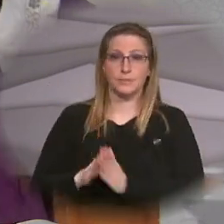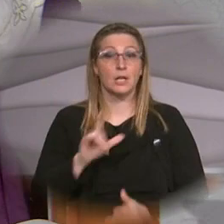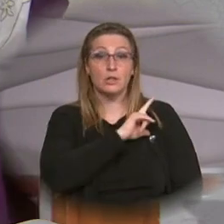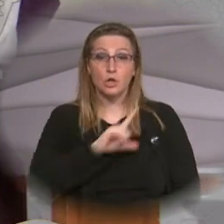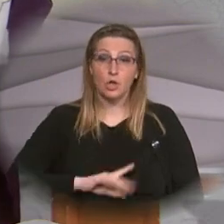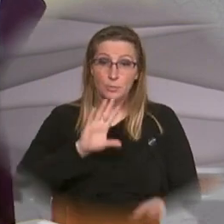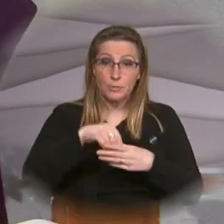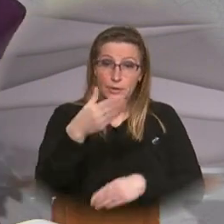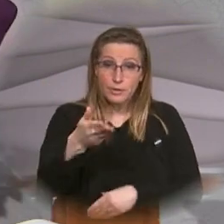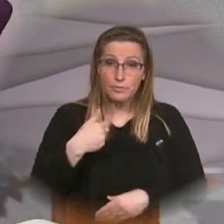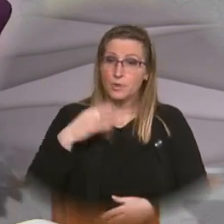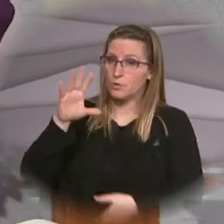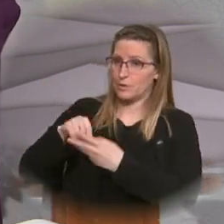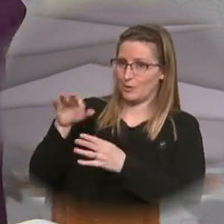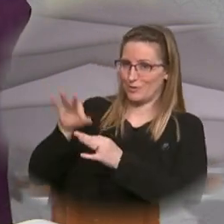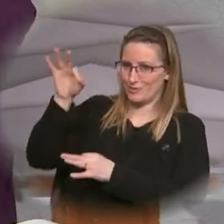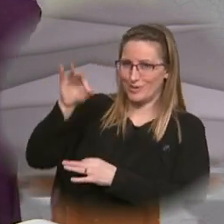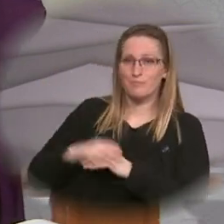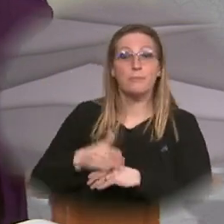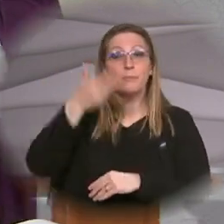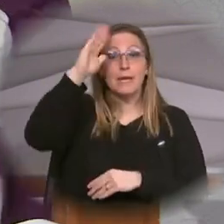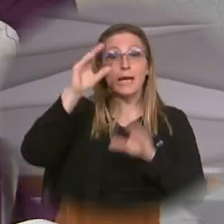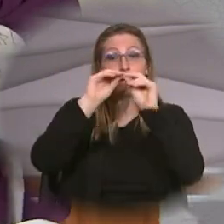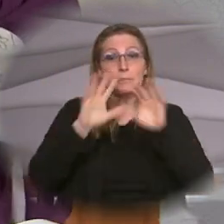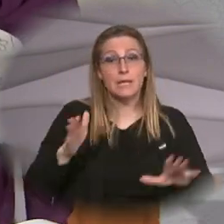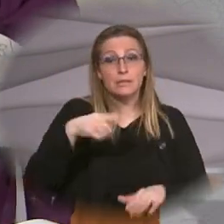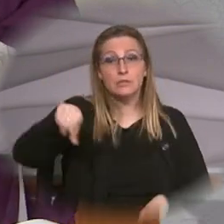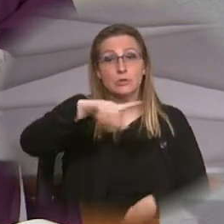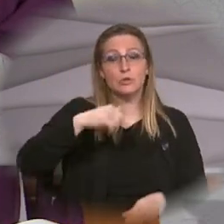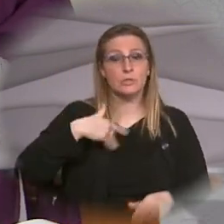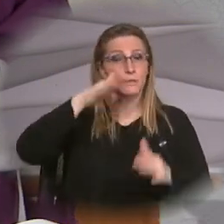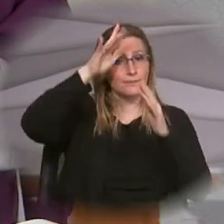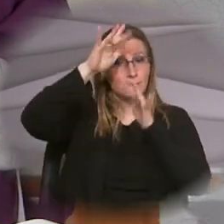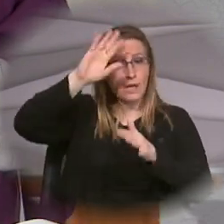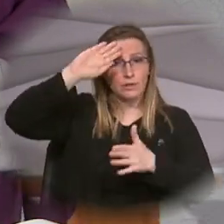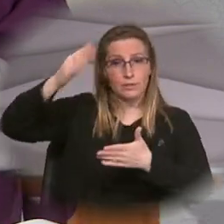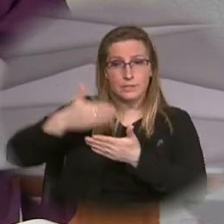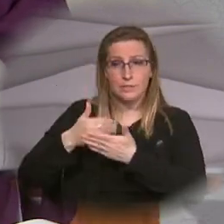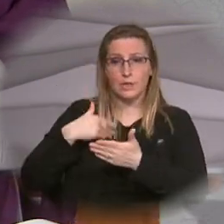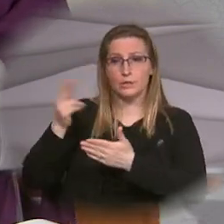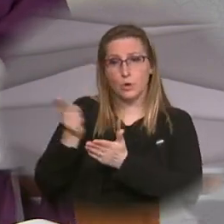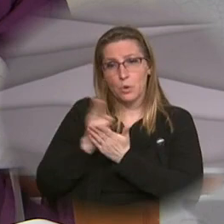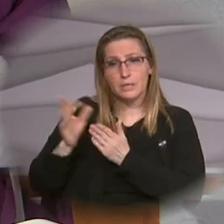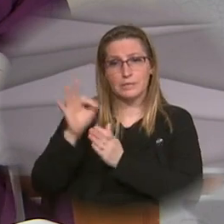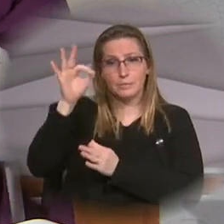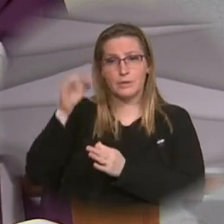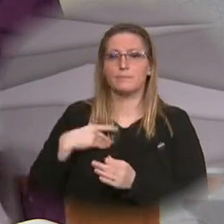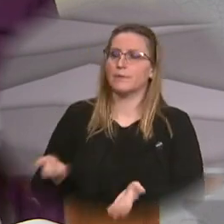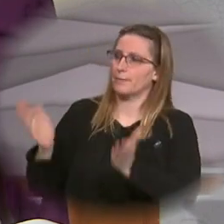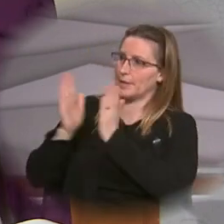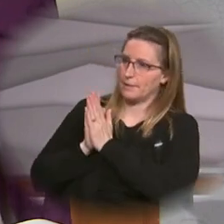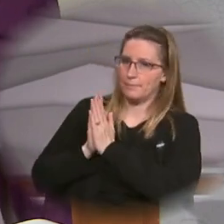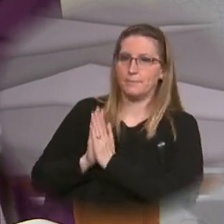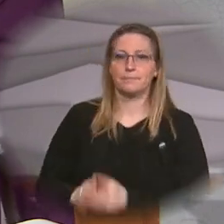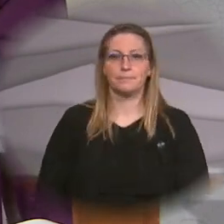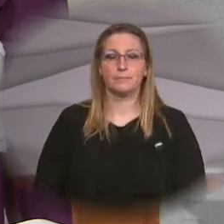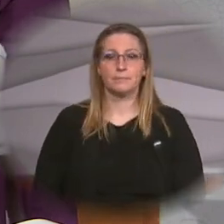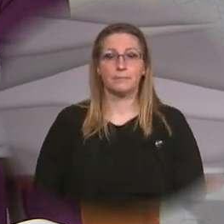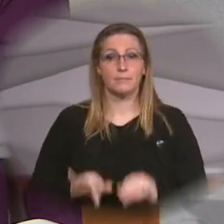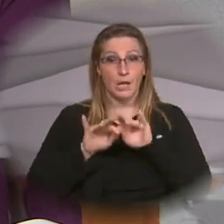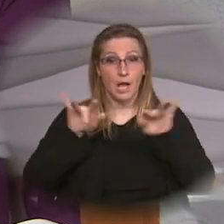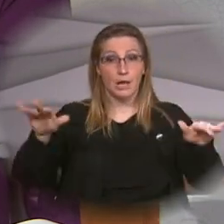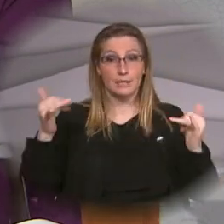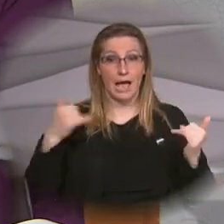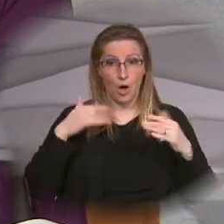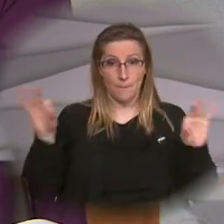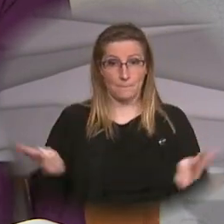The Lord be with you. And with your spirit. May Almighty God bless you, the Father, the Son, and the Holy Spirit. Amen. Go forth,